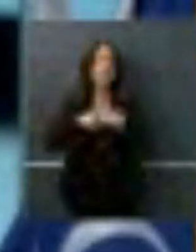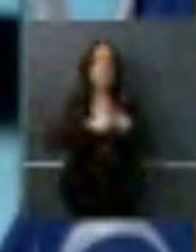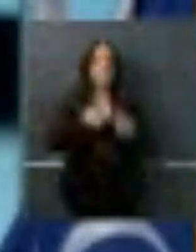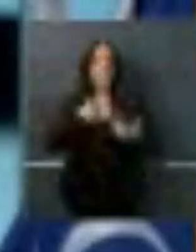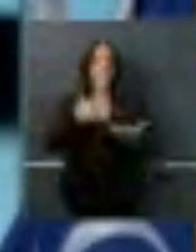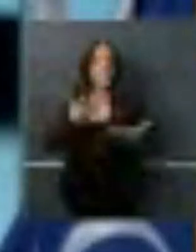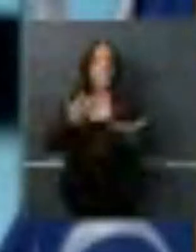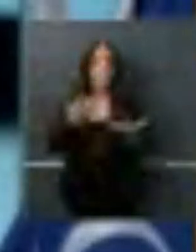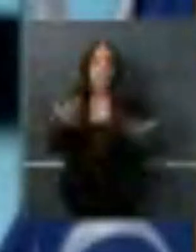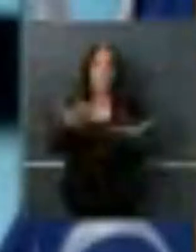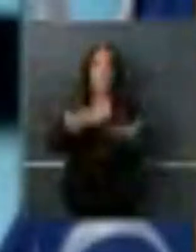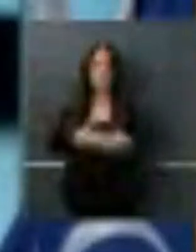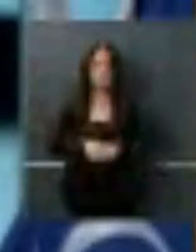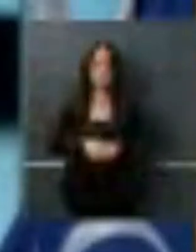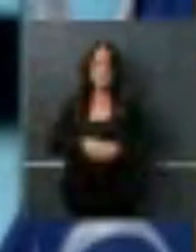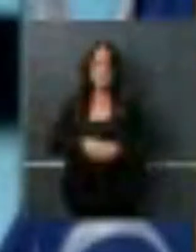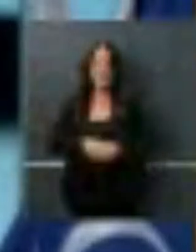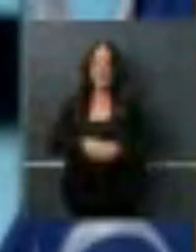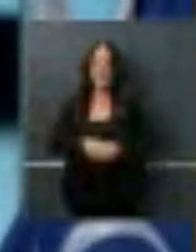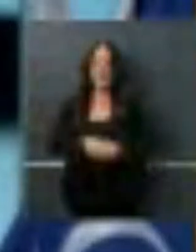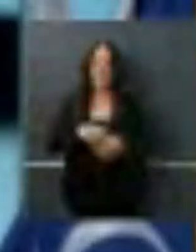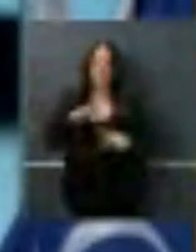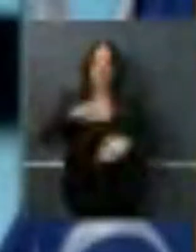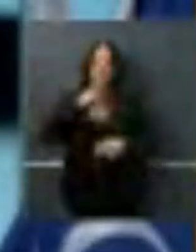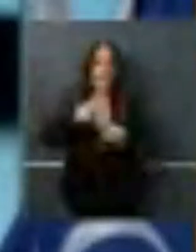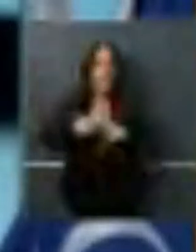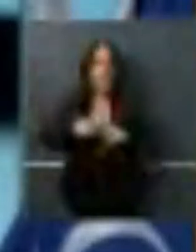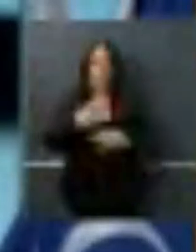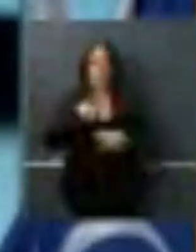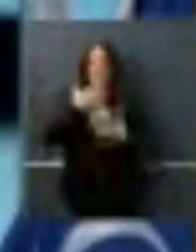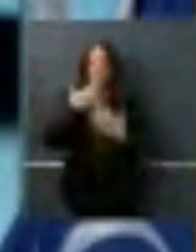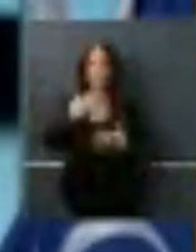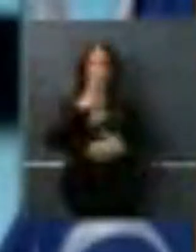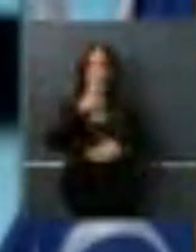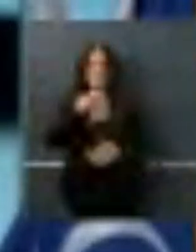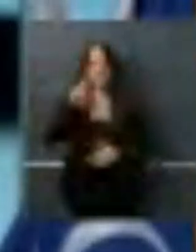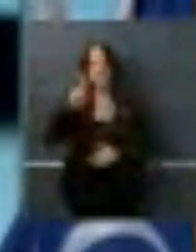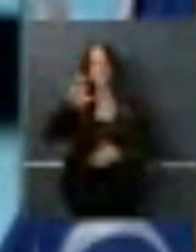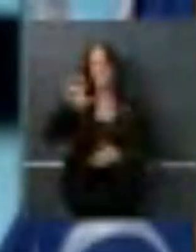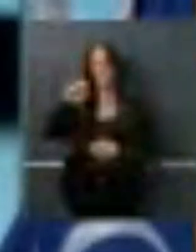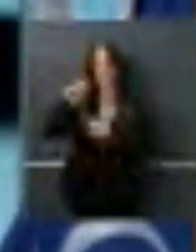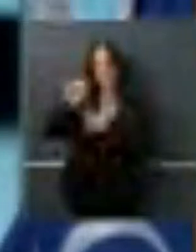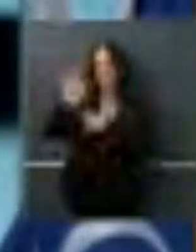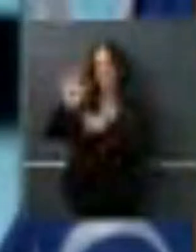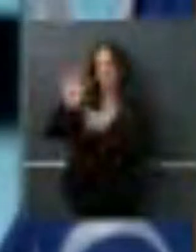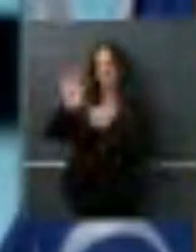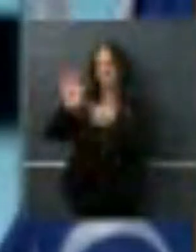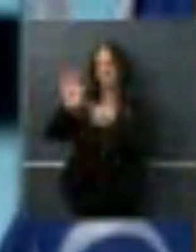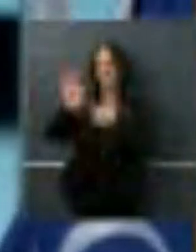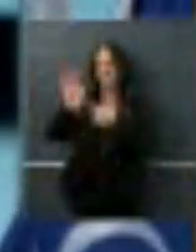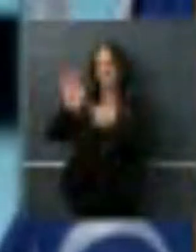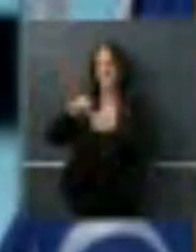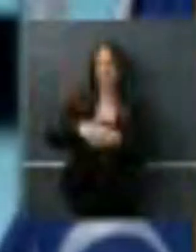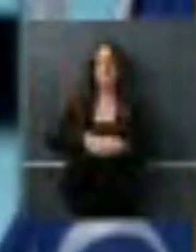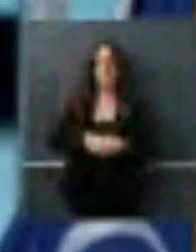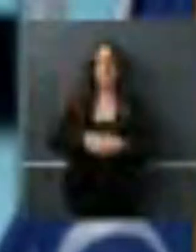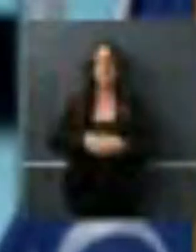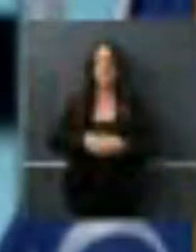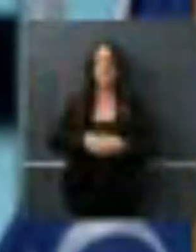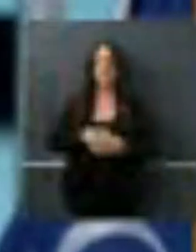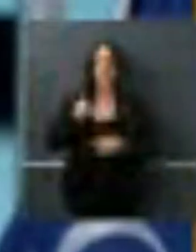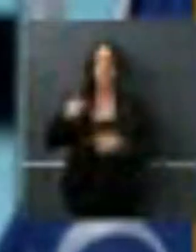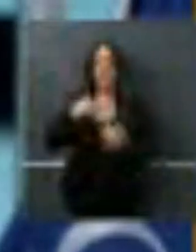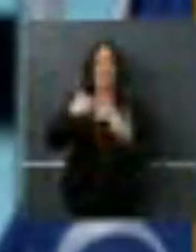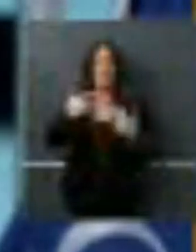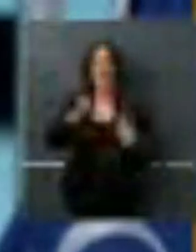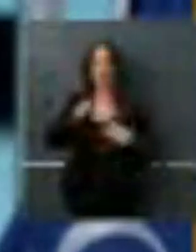that UCSF had already sent 20 doctors and nurses for a similar purpose. So state